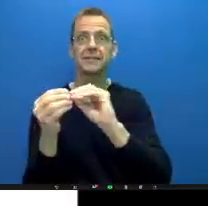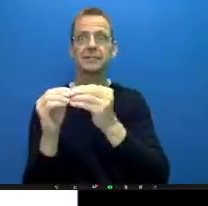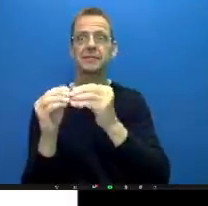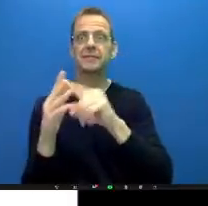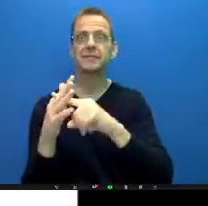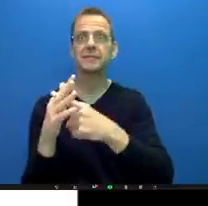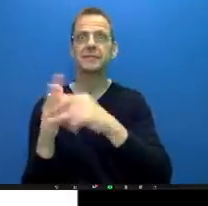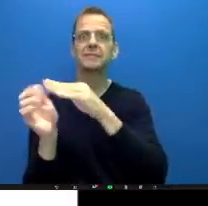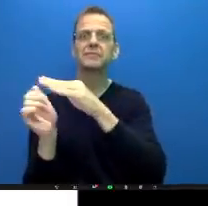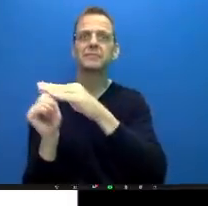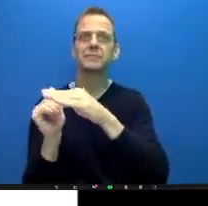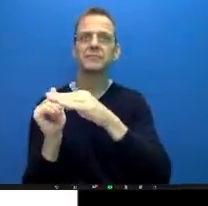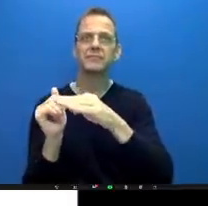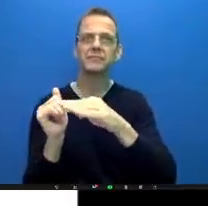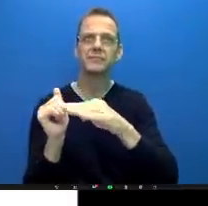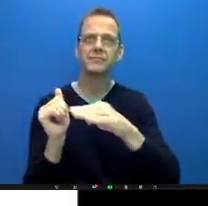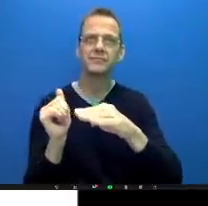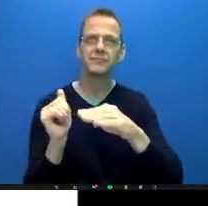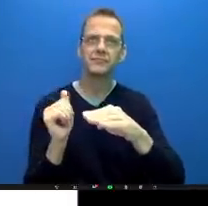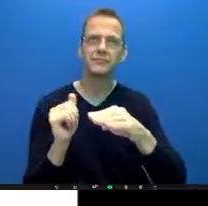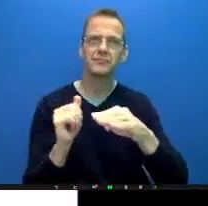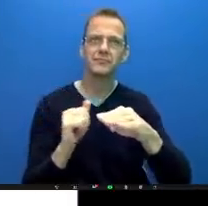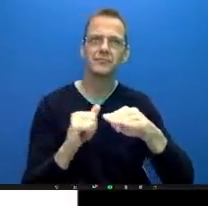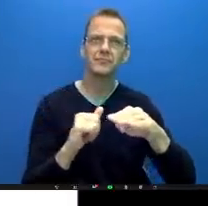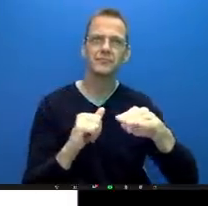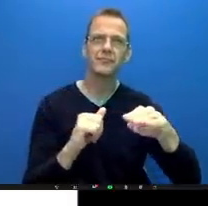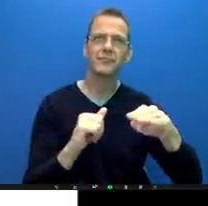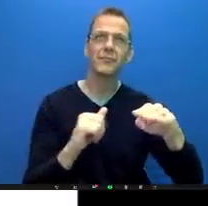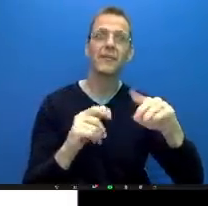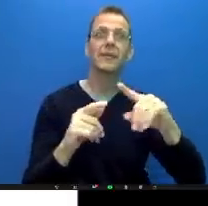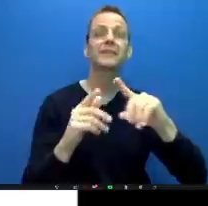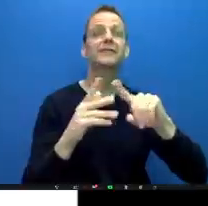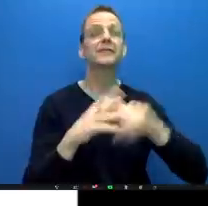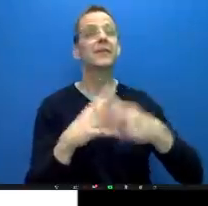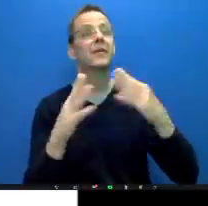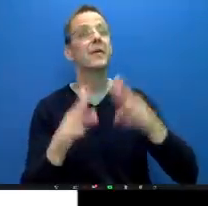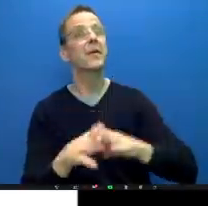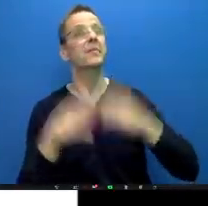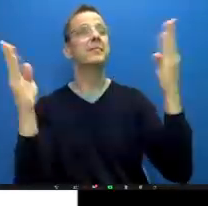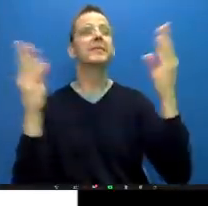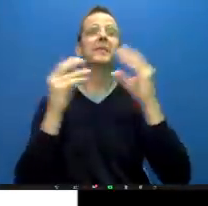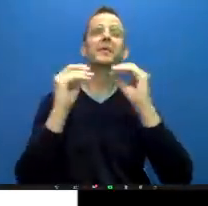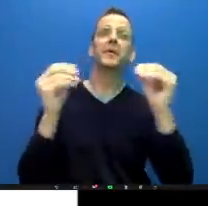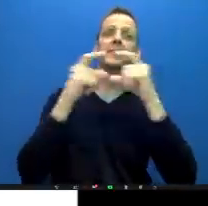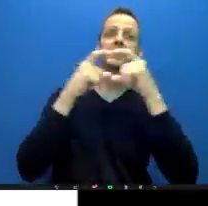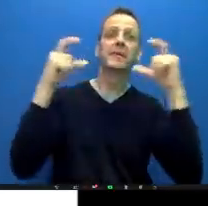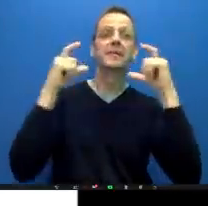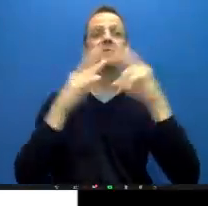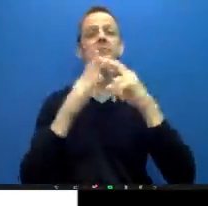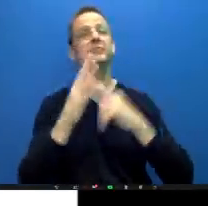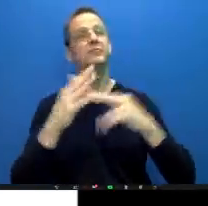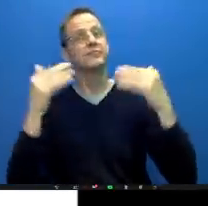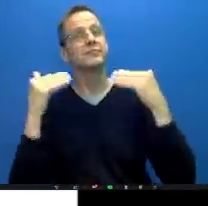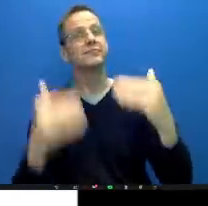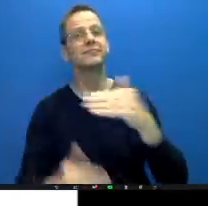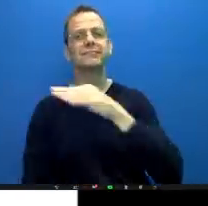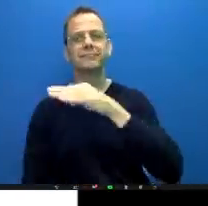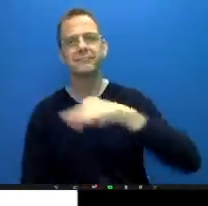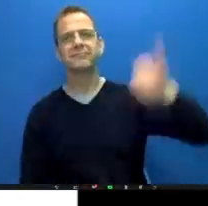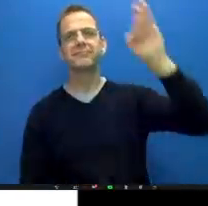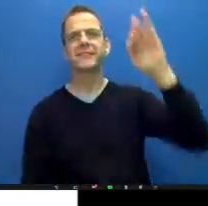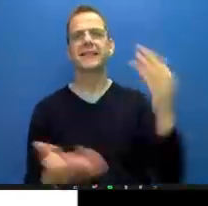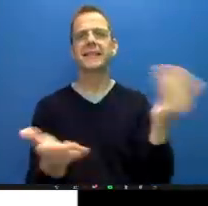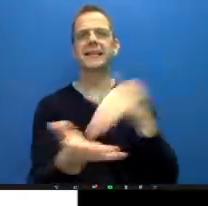down a little bit, but then the full reopening basically made it grow again.